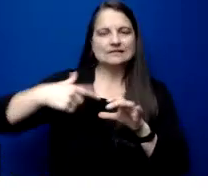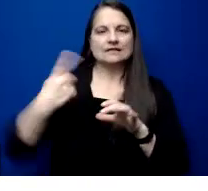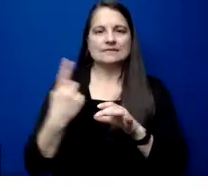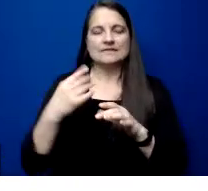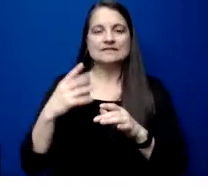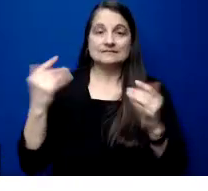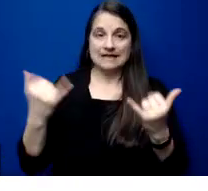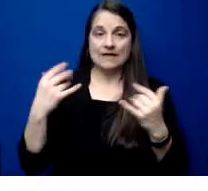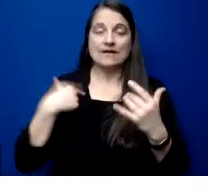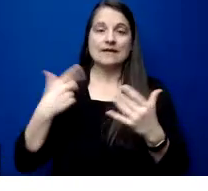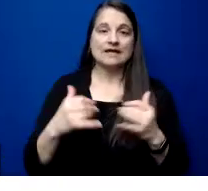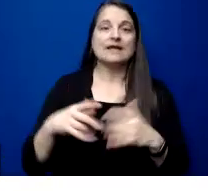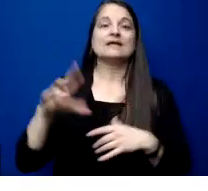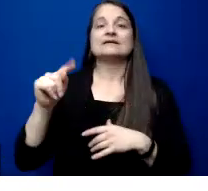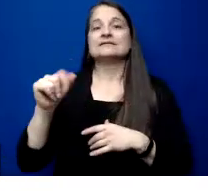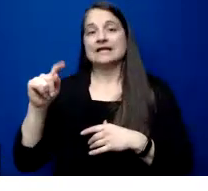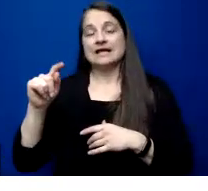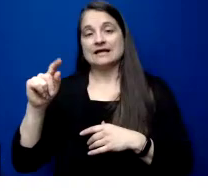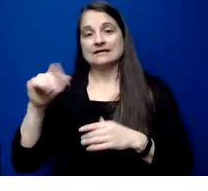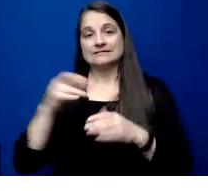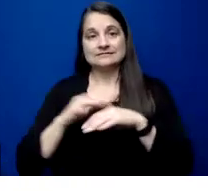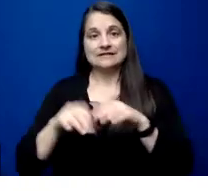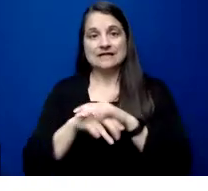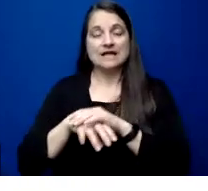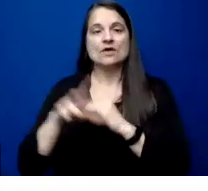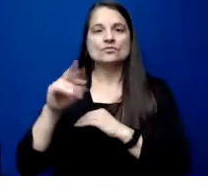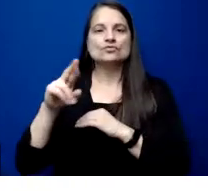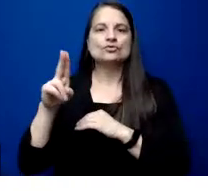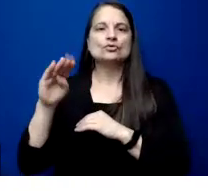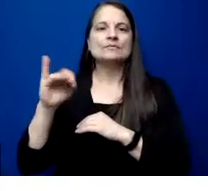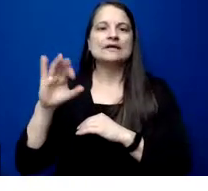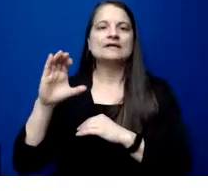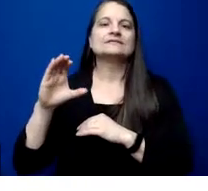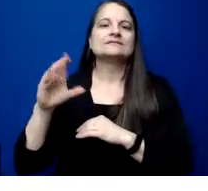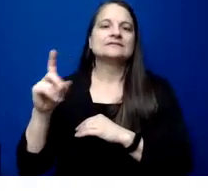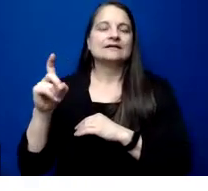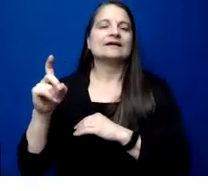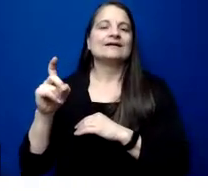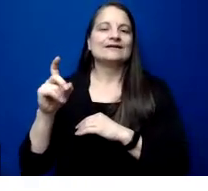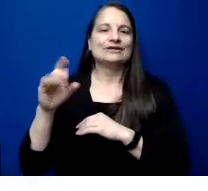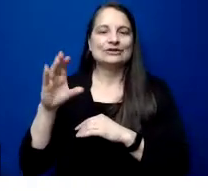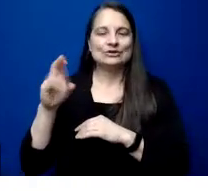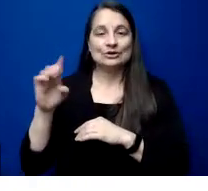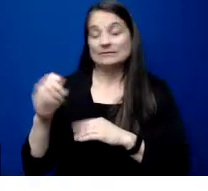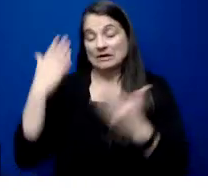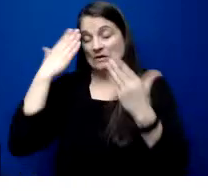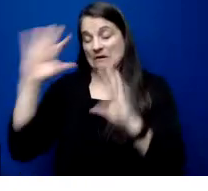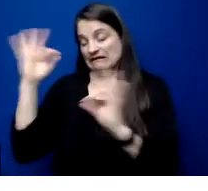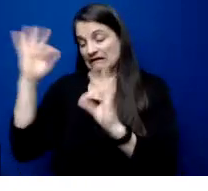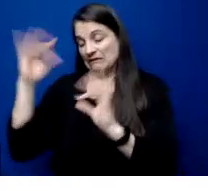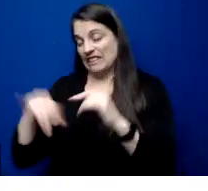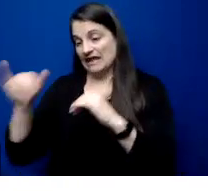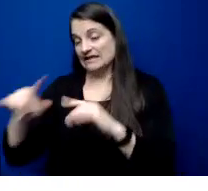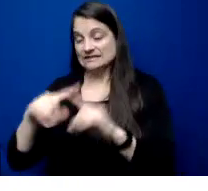checkmate. Tactile Rubik's Cubes, never solved. I don't know what this thing is, but it's tactile and has braille. One of my personal faves is Monopoly. They